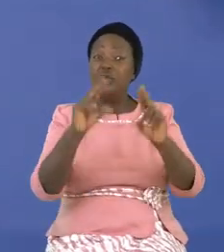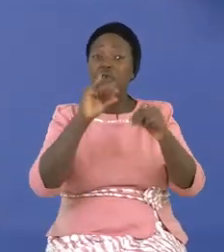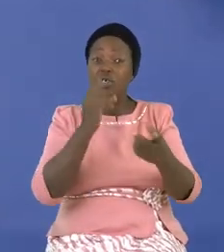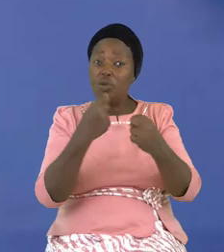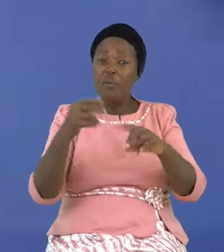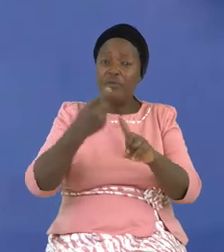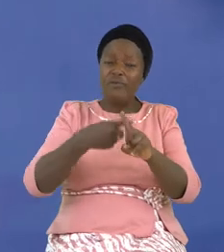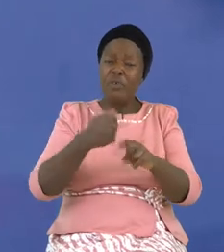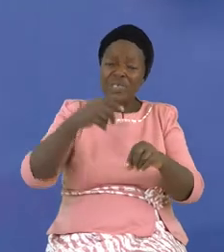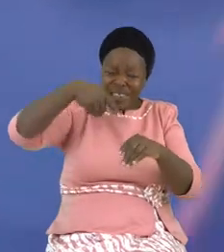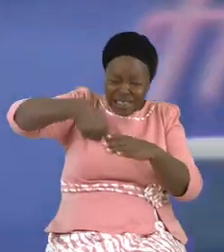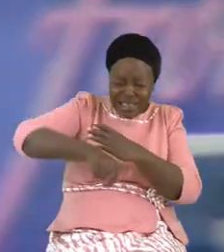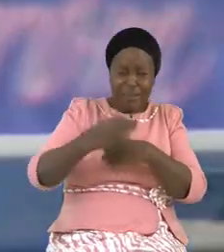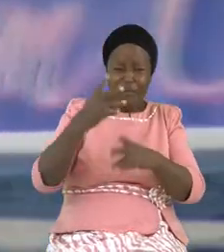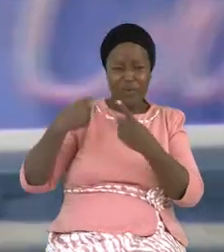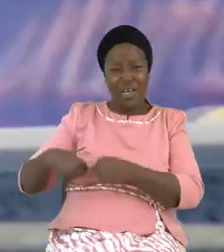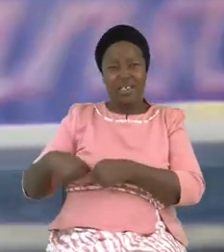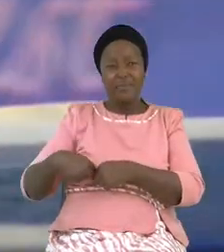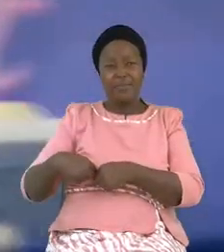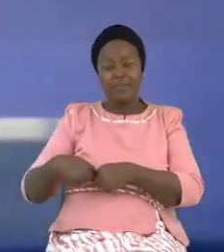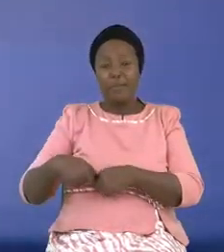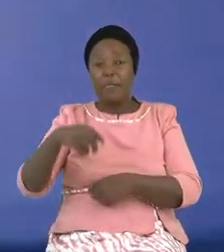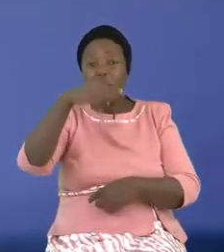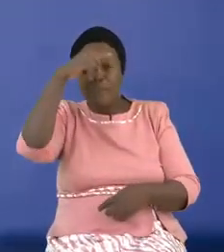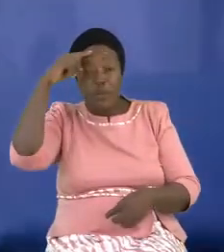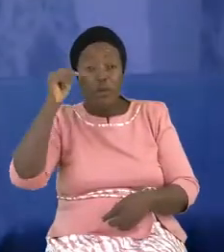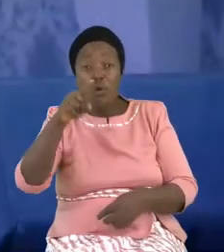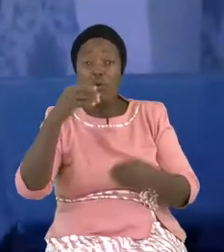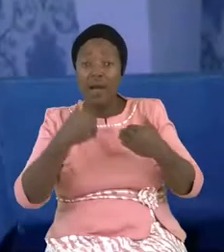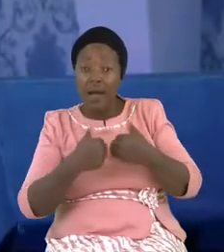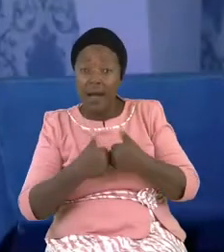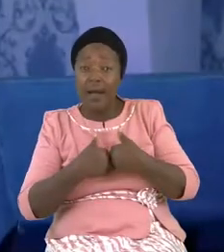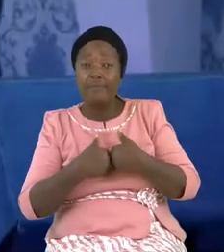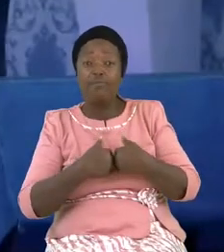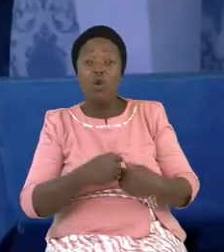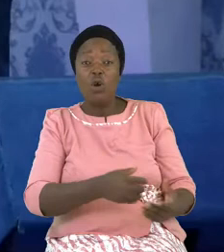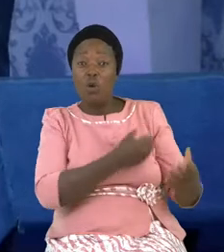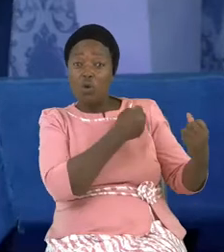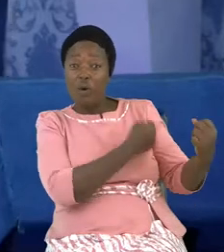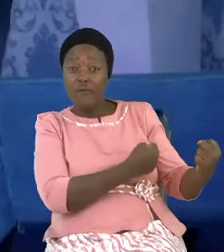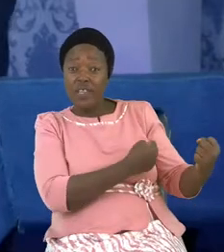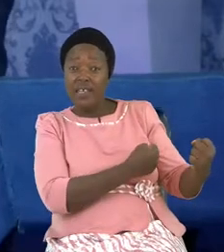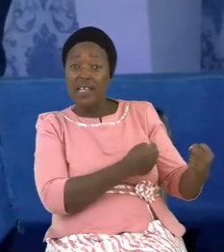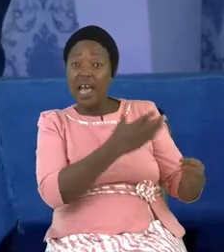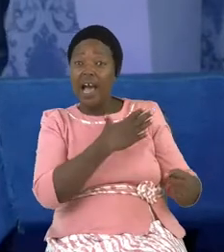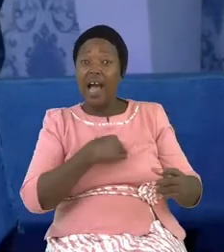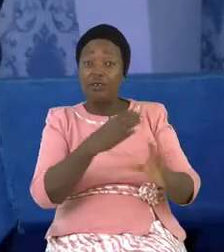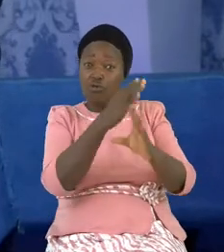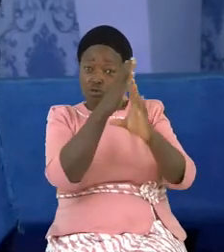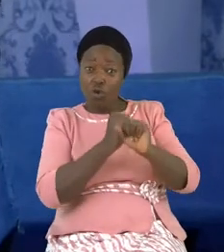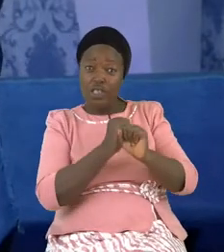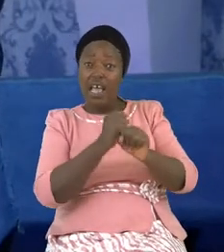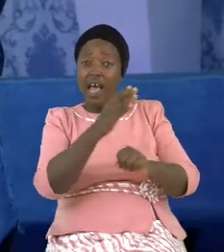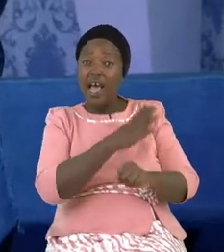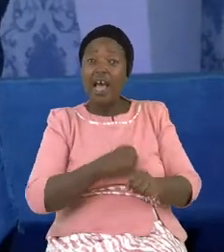very depth of your heart, because you have confidence and trust and faith in the